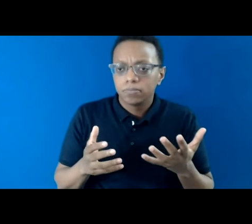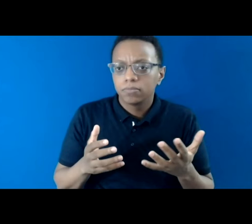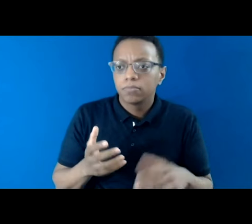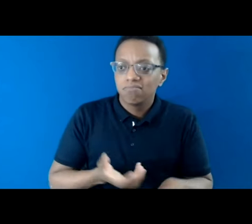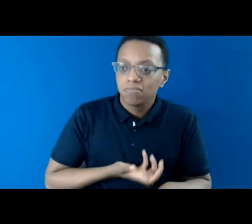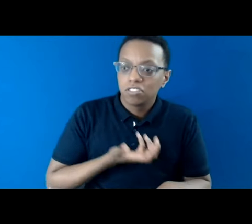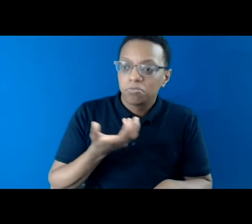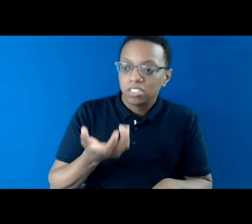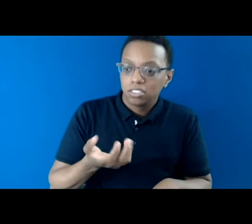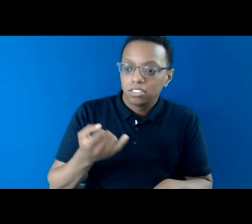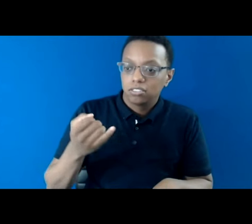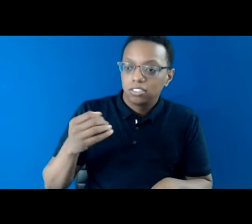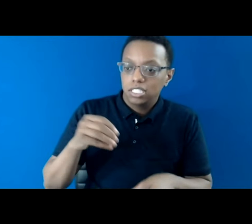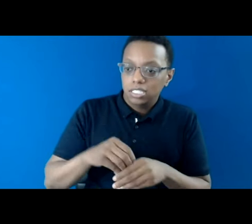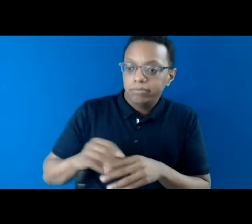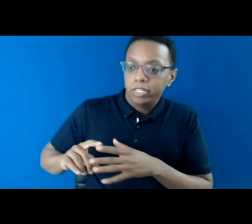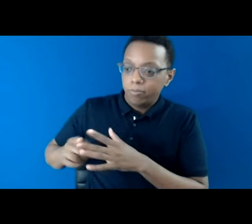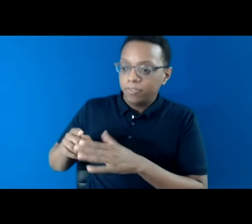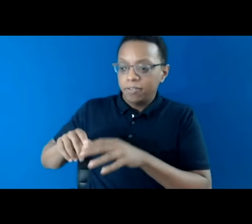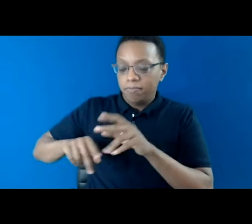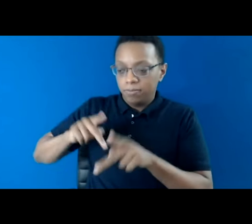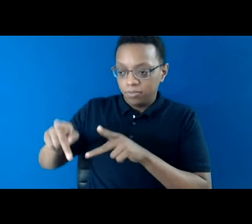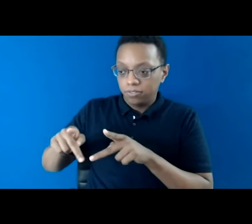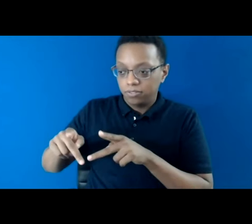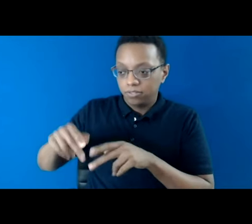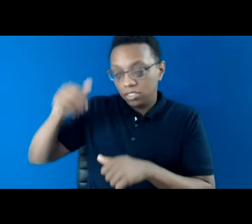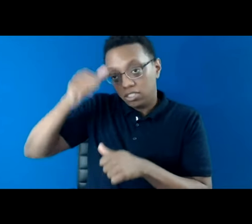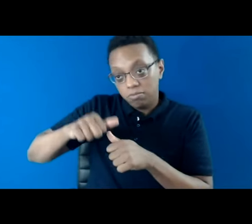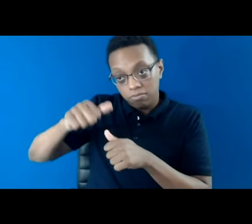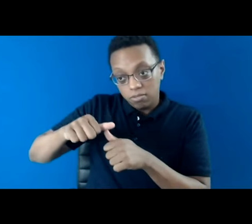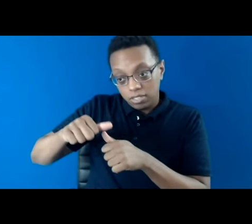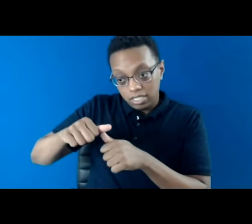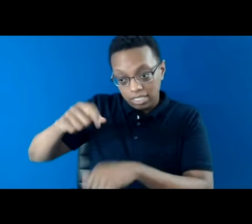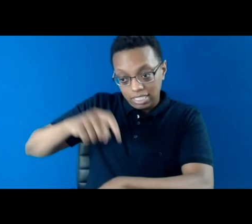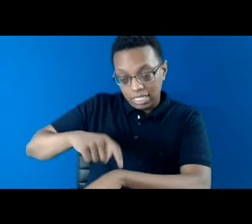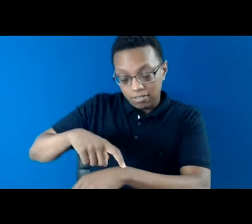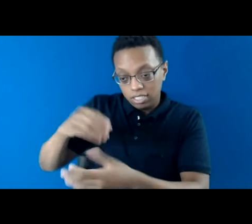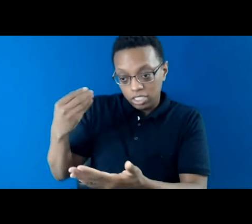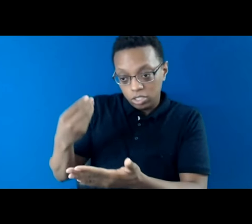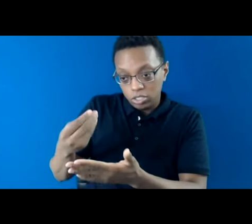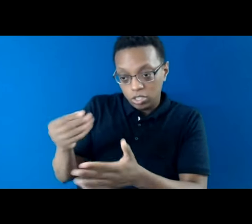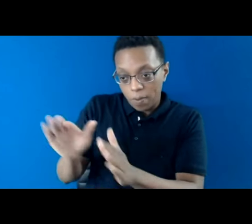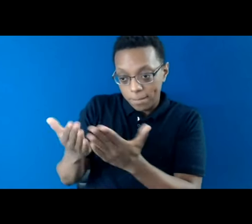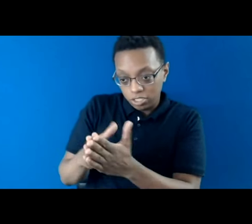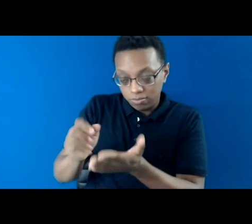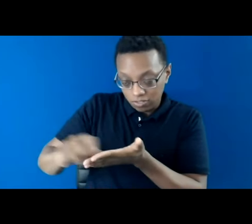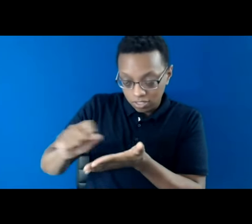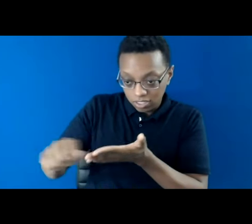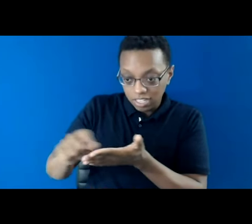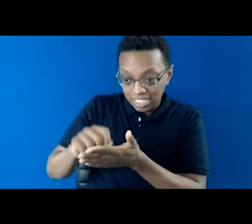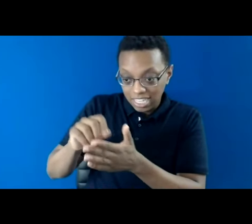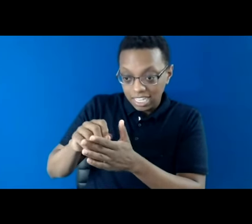primitive people, as they were saying. Let's remember that the times that these books were being written, like The Evolution of Sexes, for